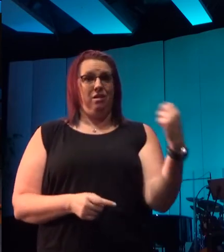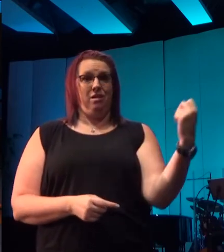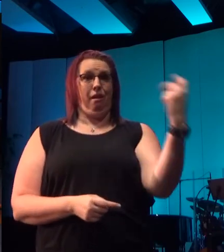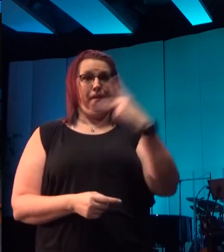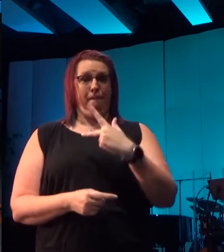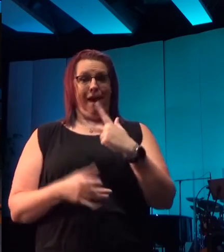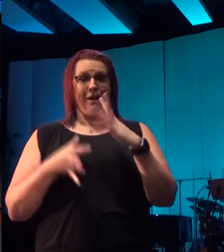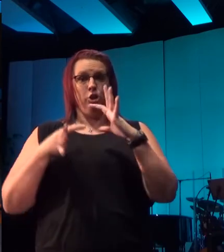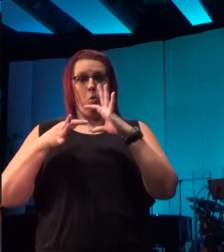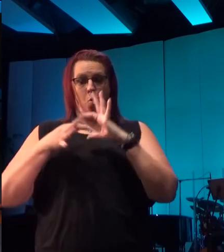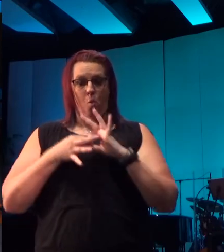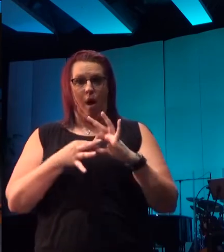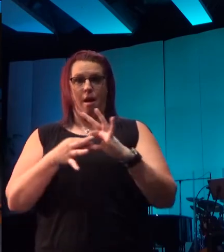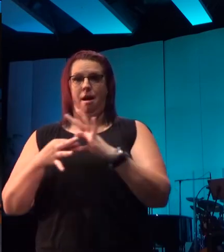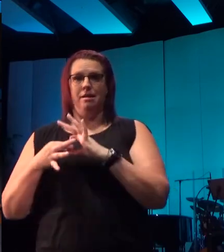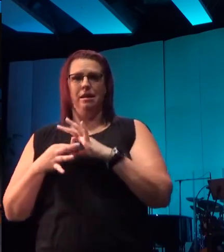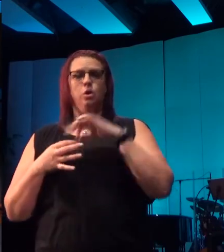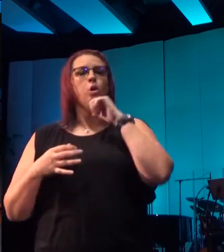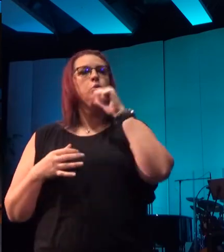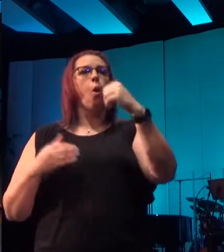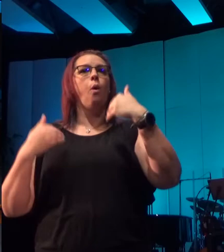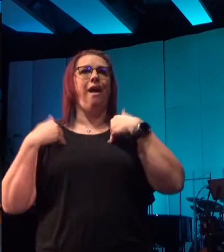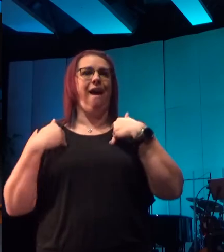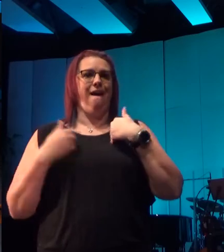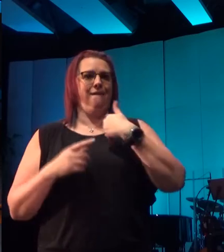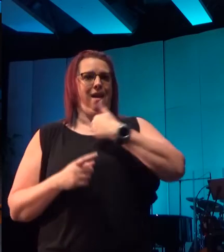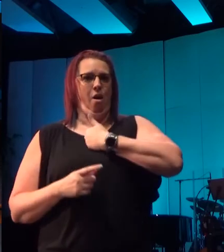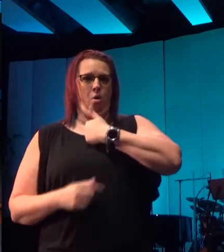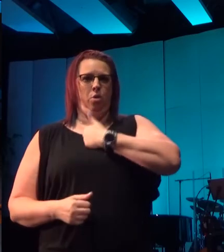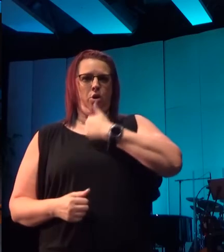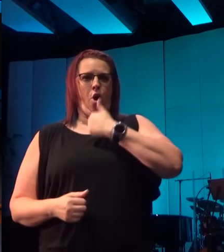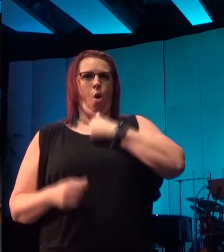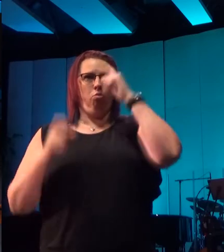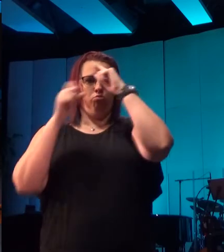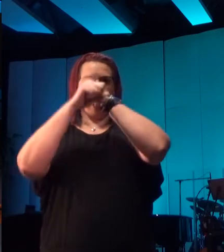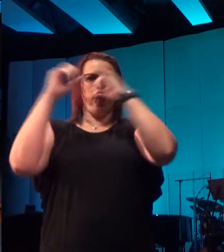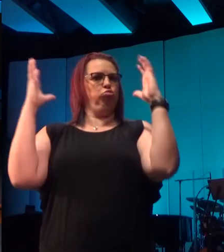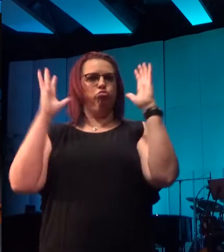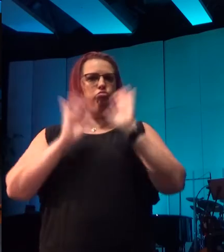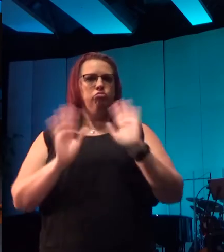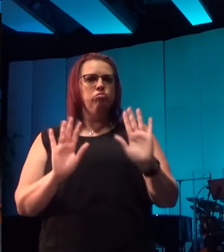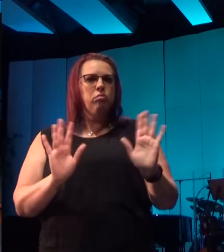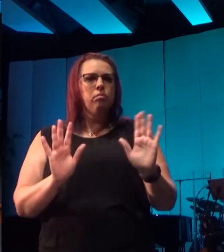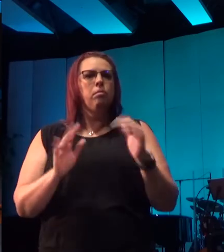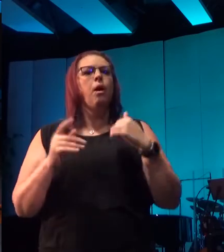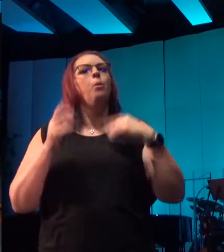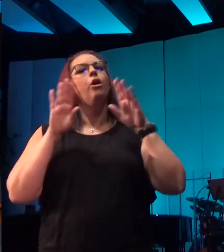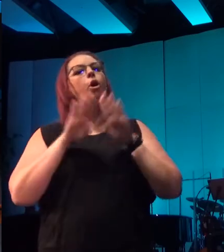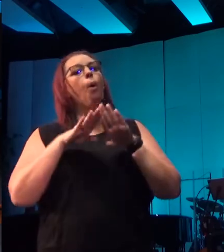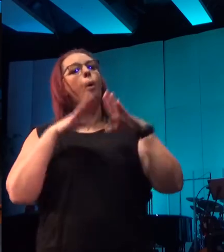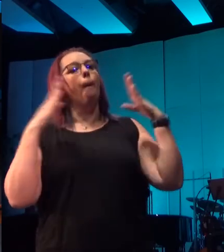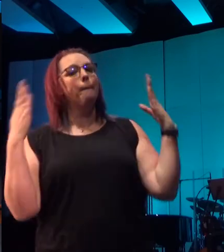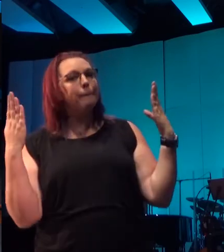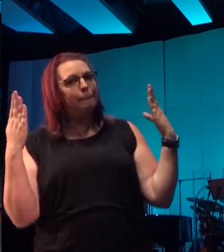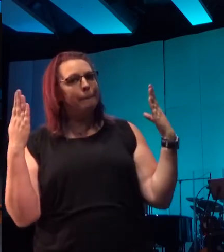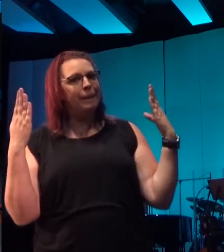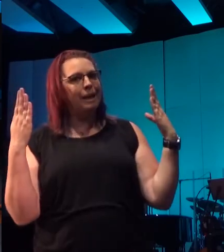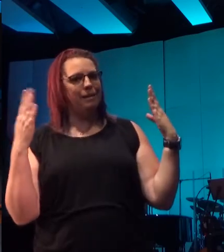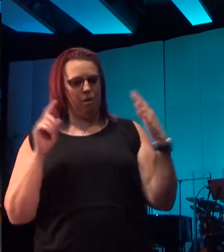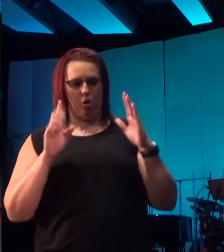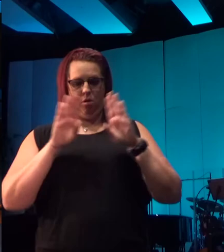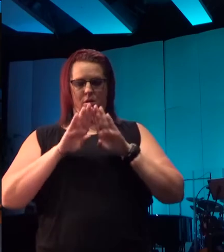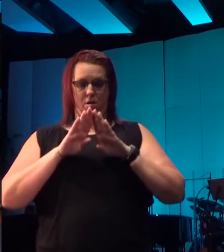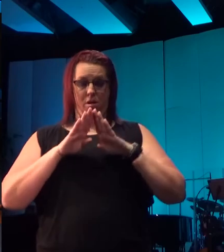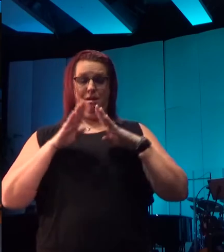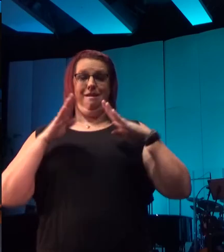and don't superimpose our own limited consciousness upon it, but open to it, transformation begins to happen.